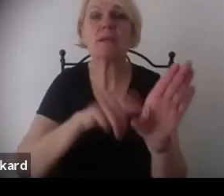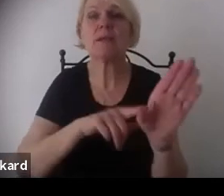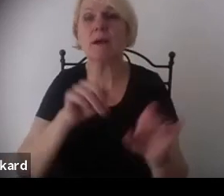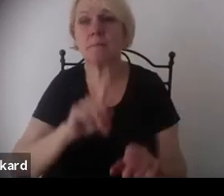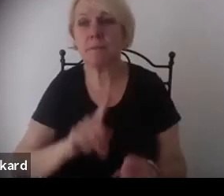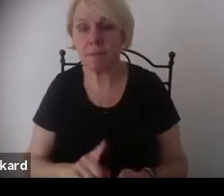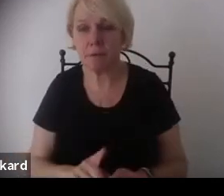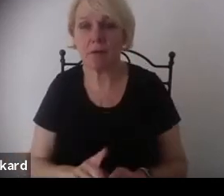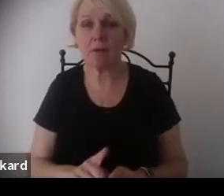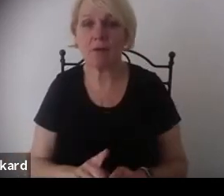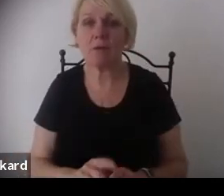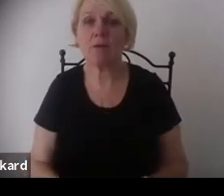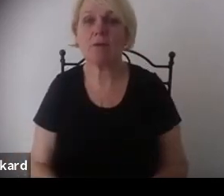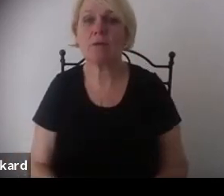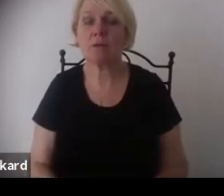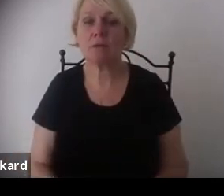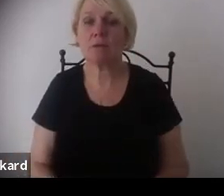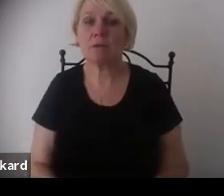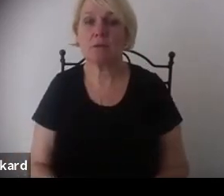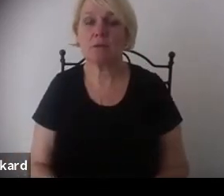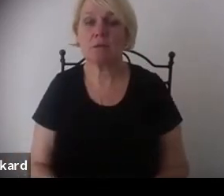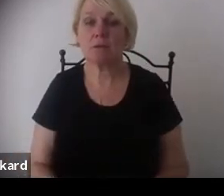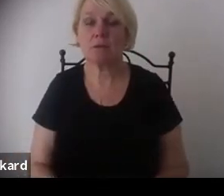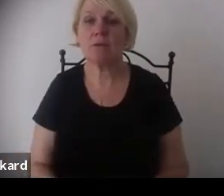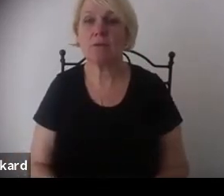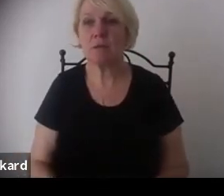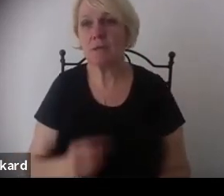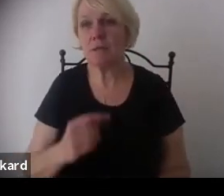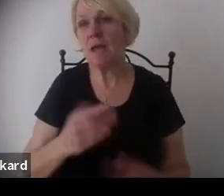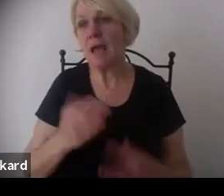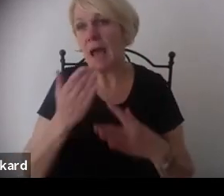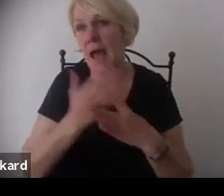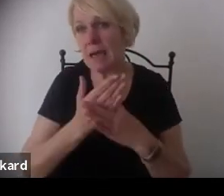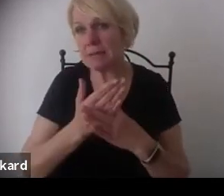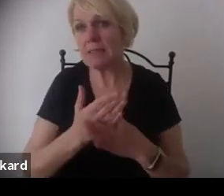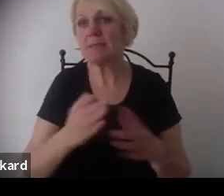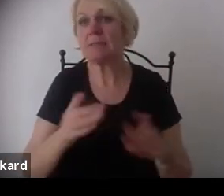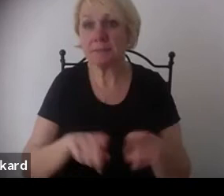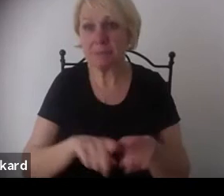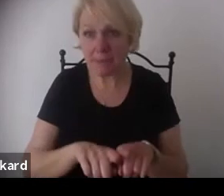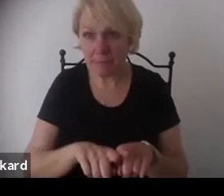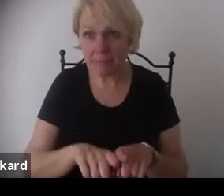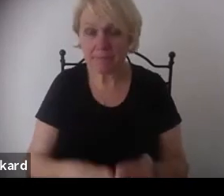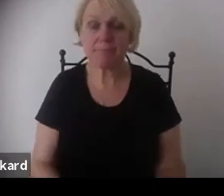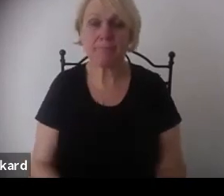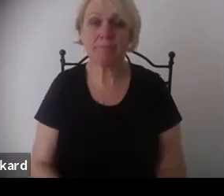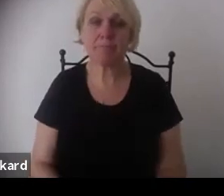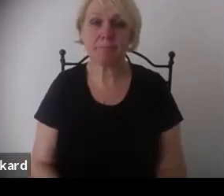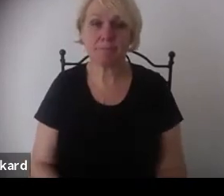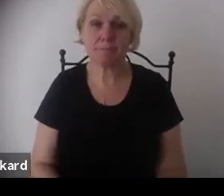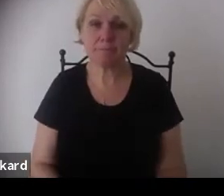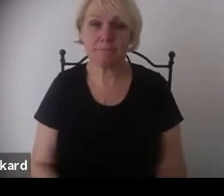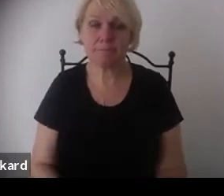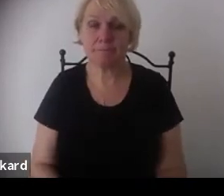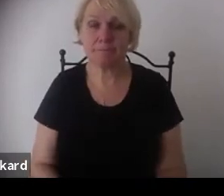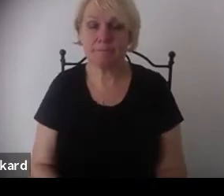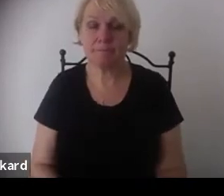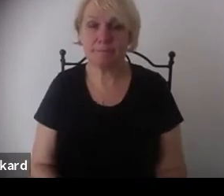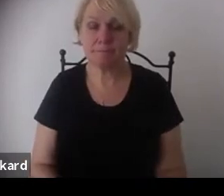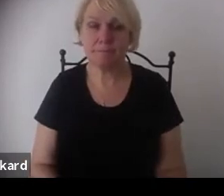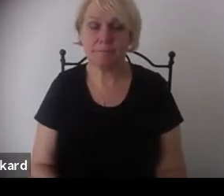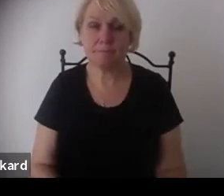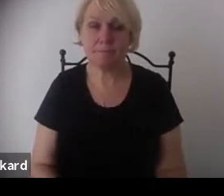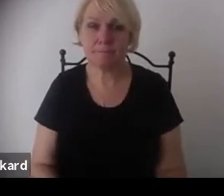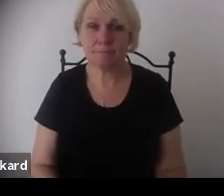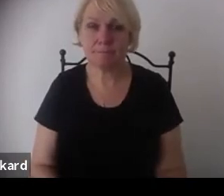people, can be accessed exactly the same. I think we do anticipate an increase